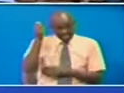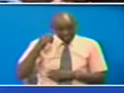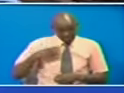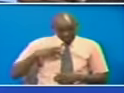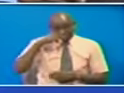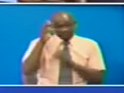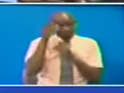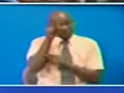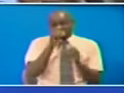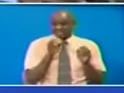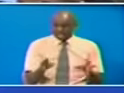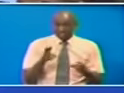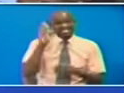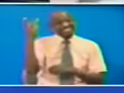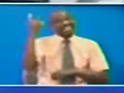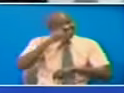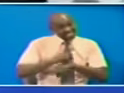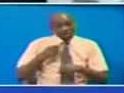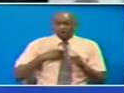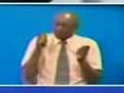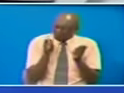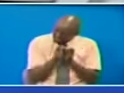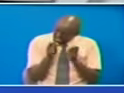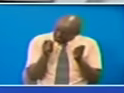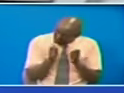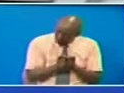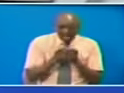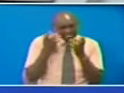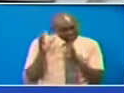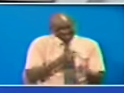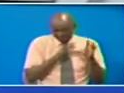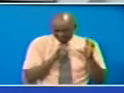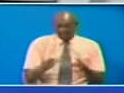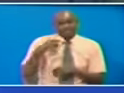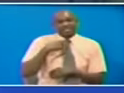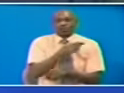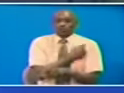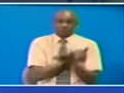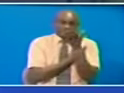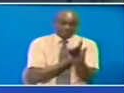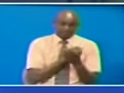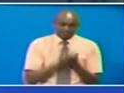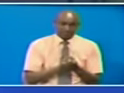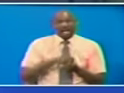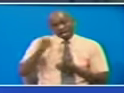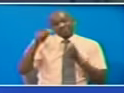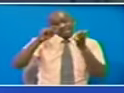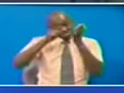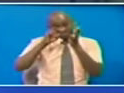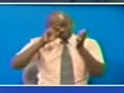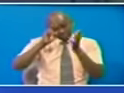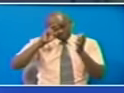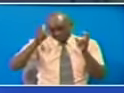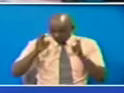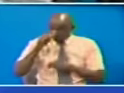been hoping for on the second day of a painful and dire situation in Kenya's hospitals. Some of those issues can easily